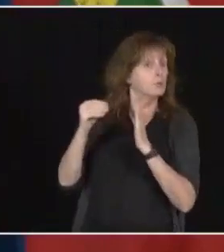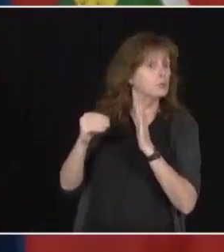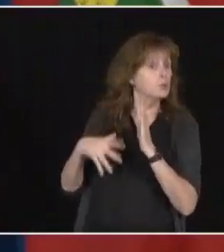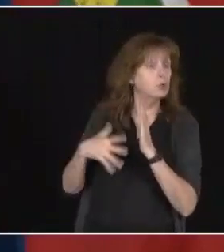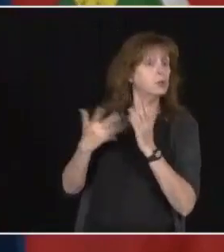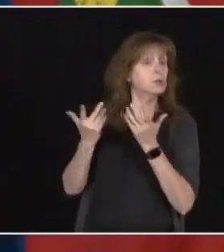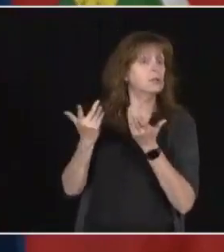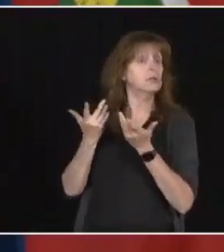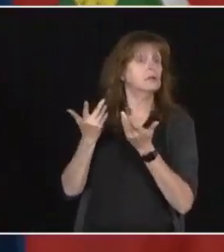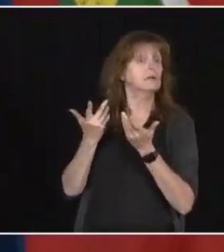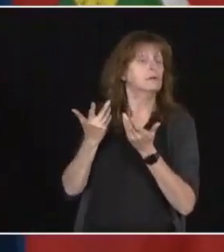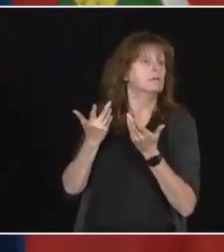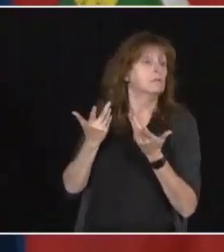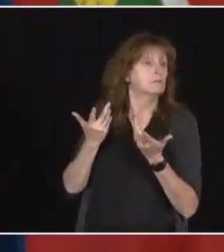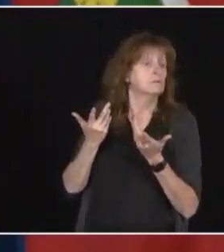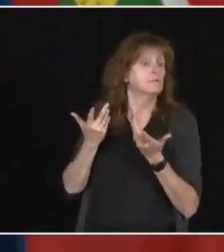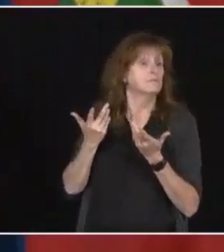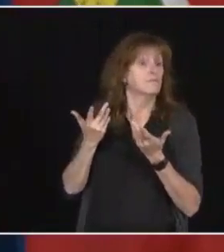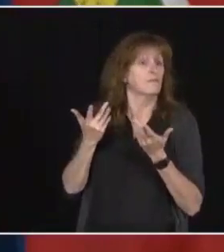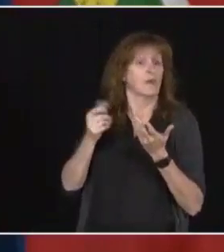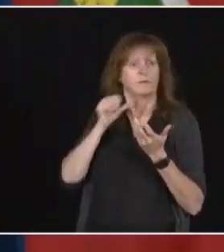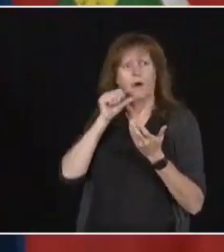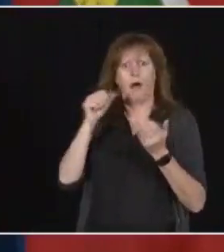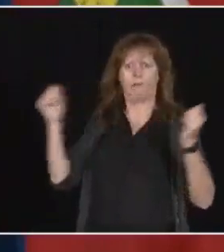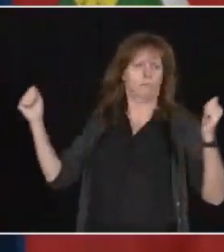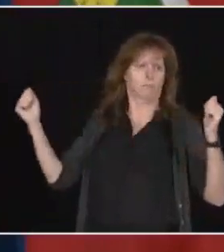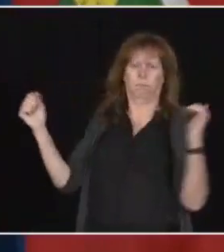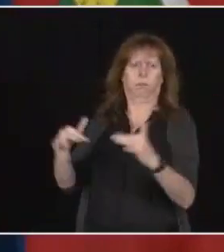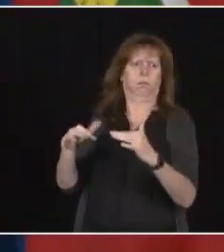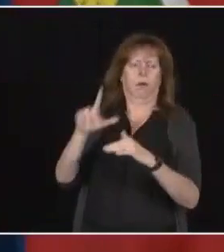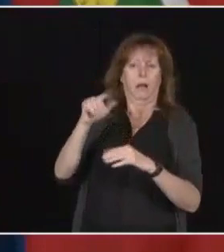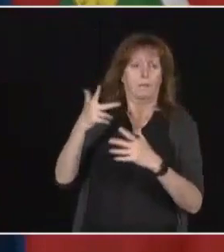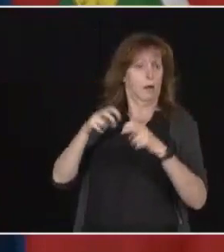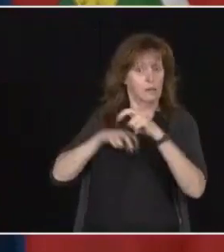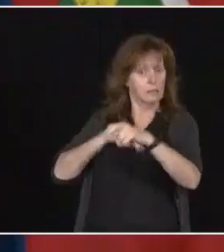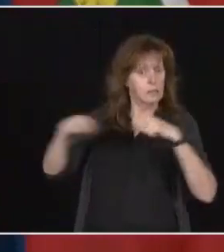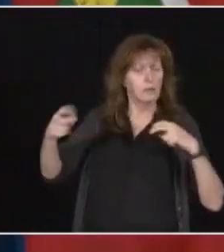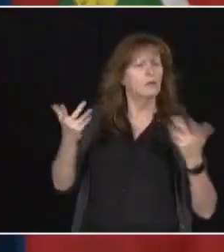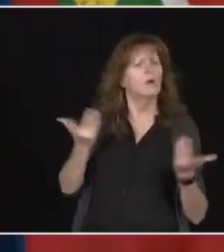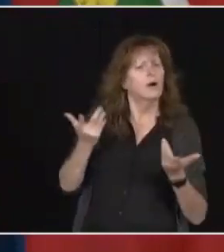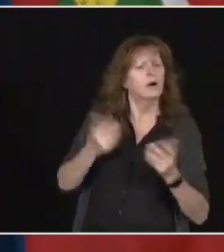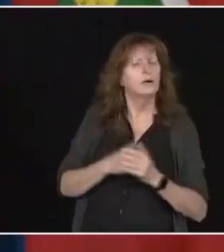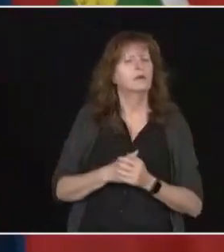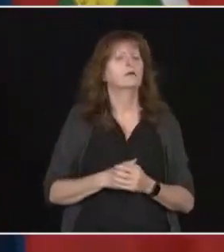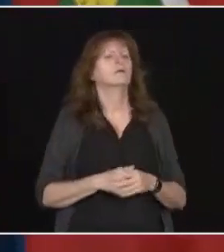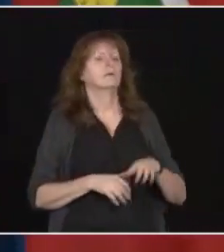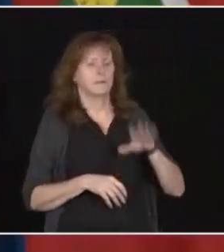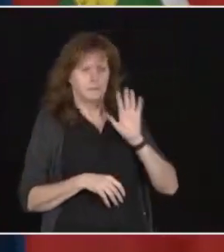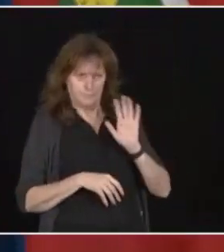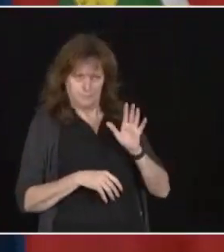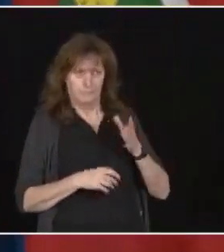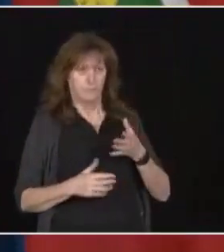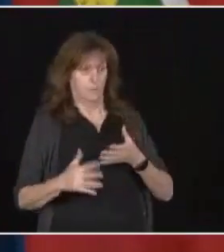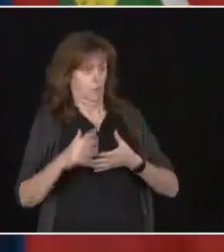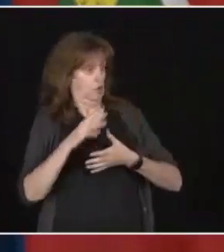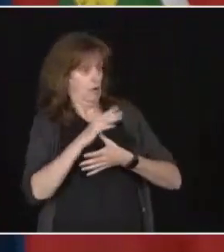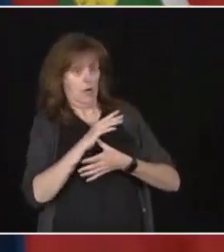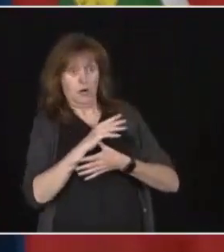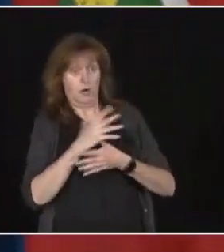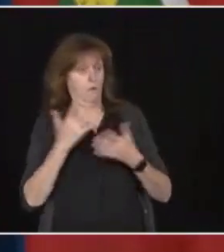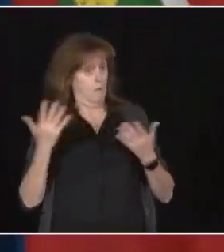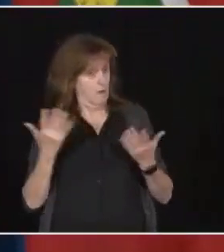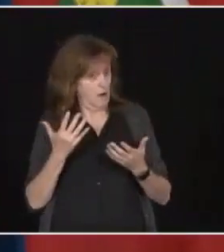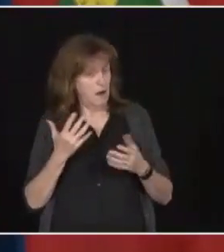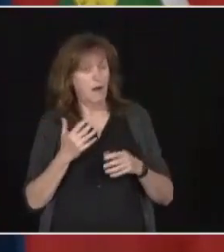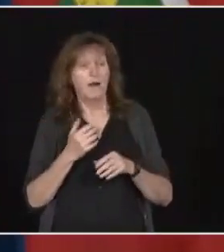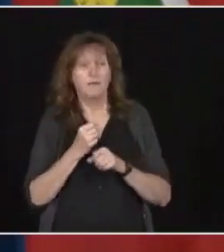class or a lab at one time? The overarching principle is ensuring that the measures that we've referred to